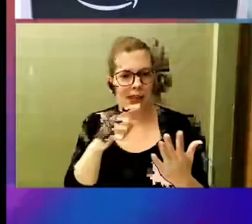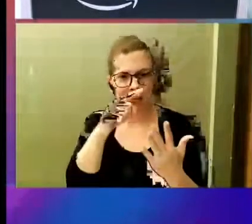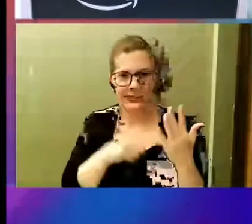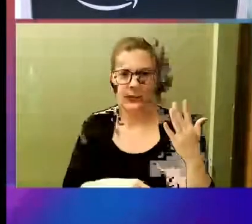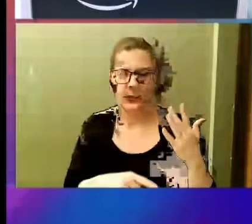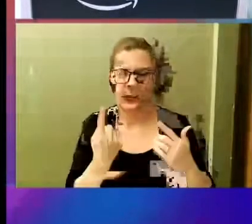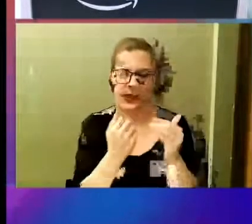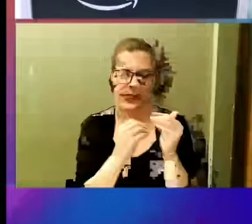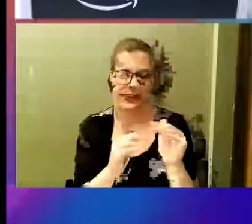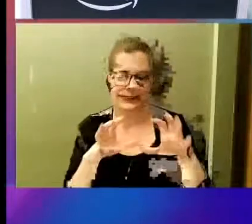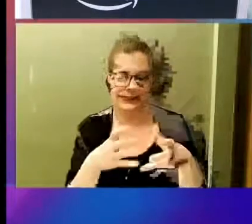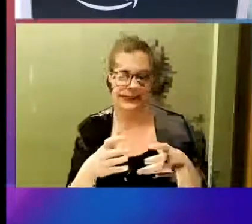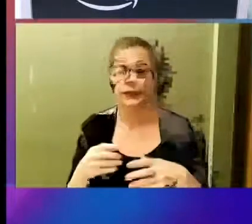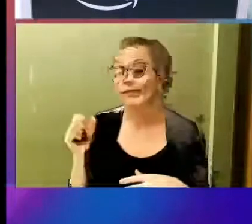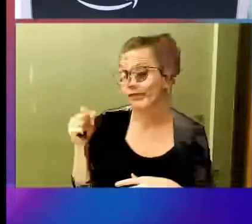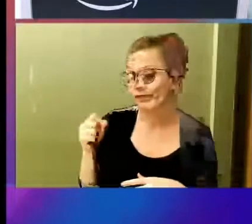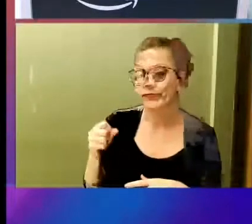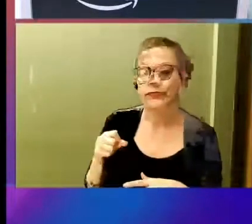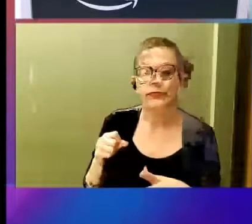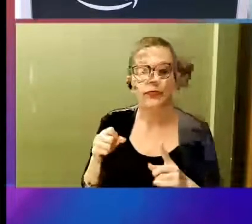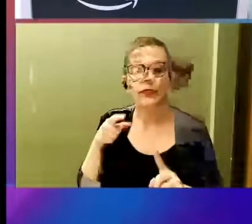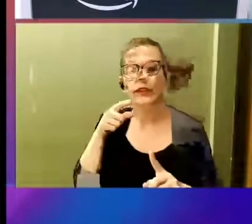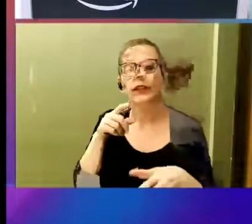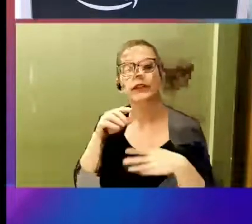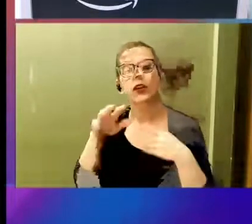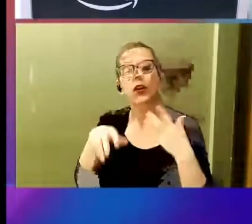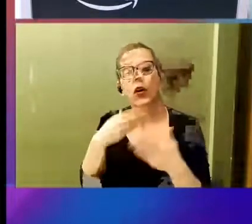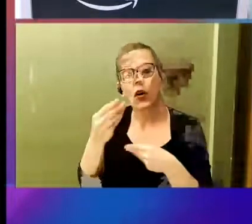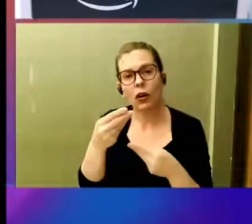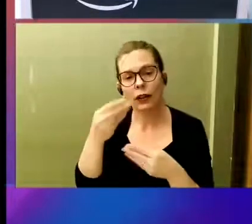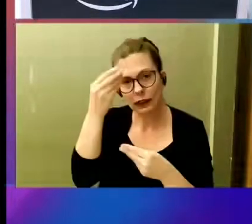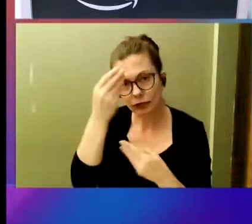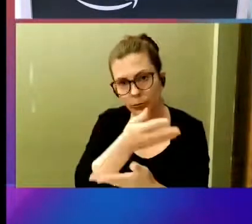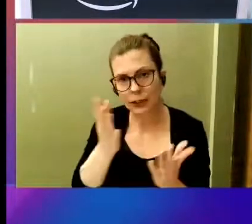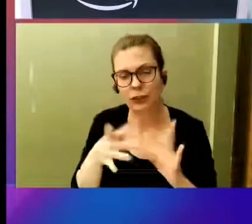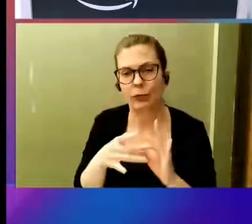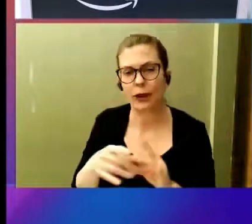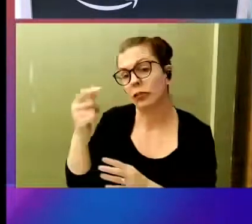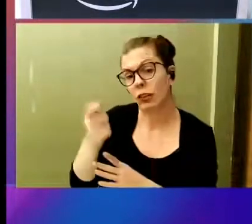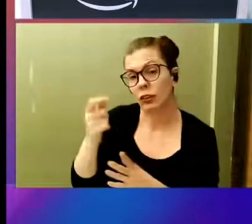the portion, all information about the scholarship program is here.